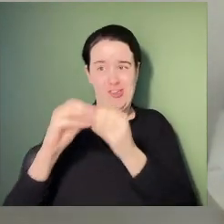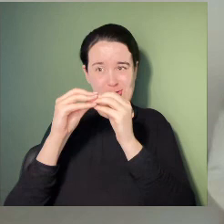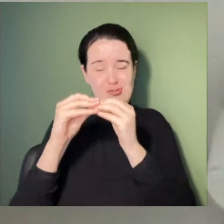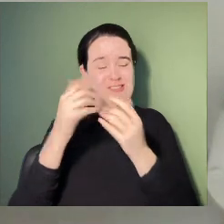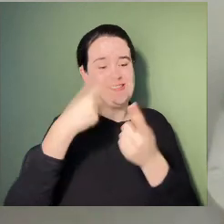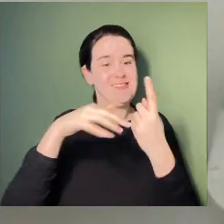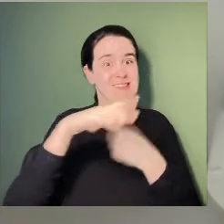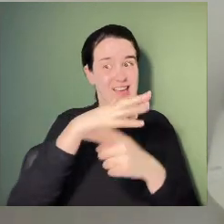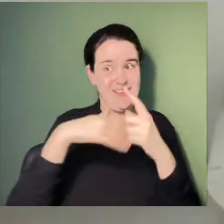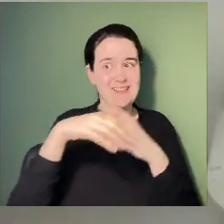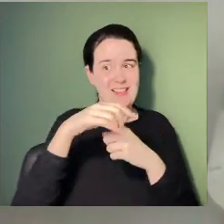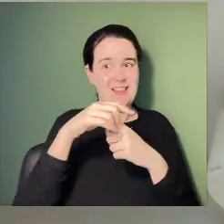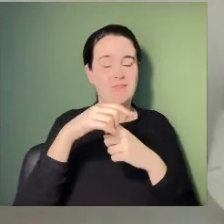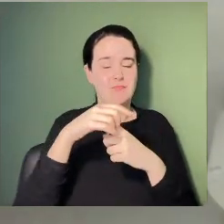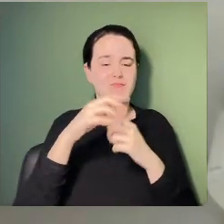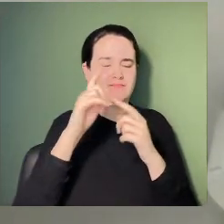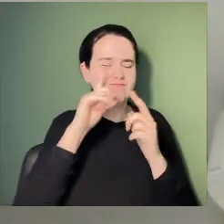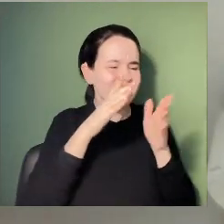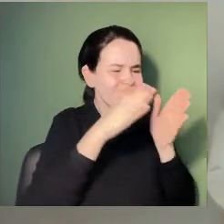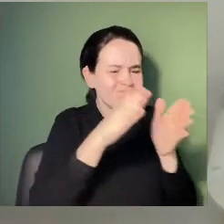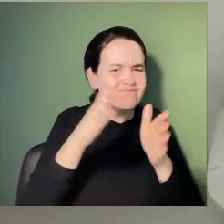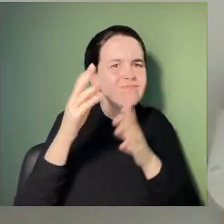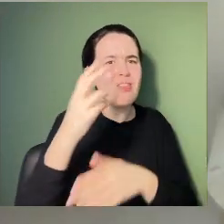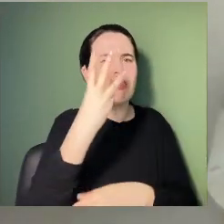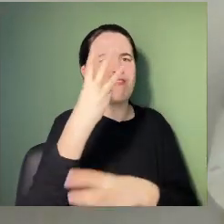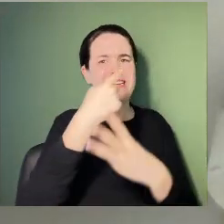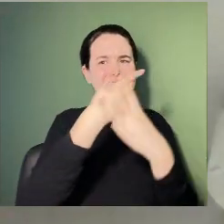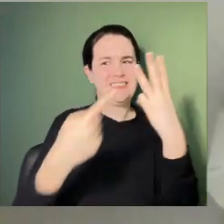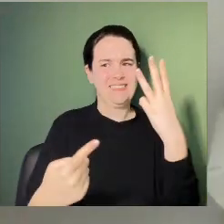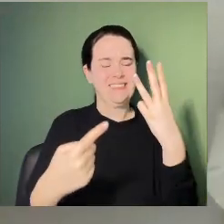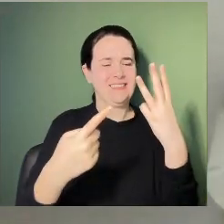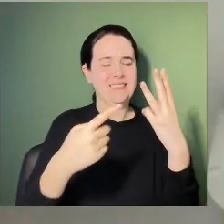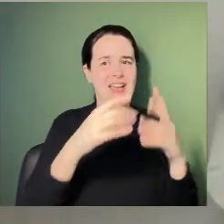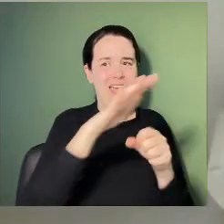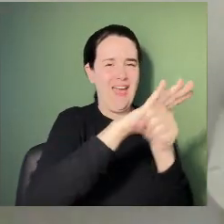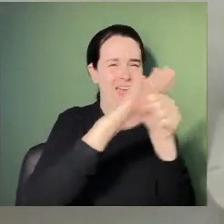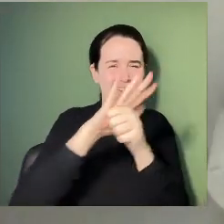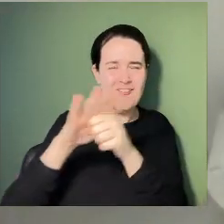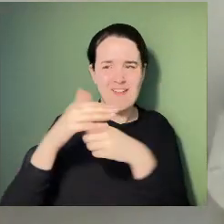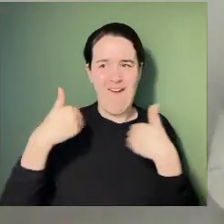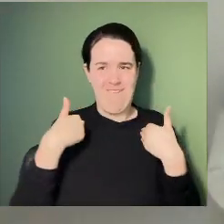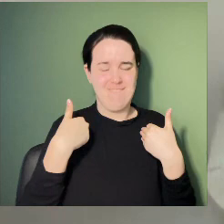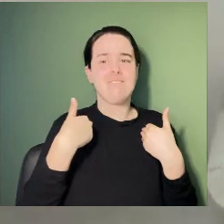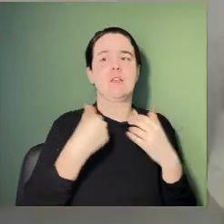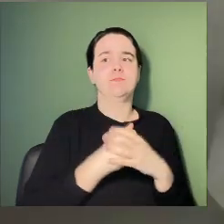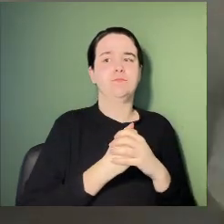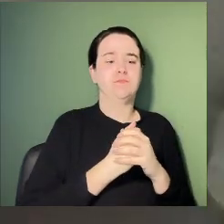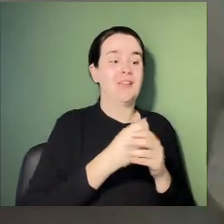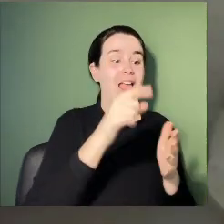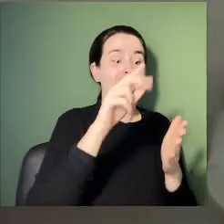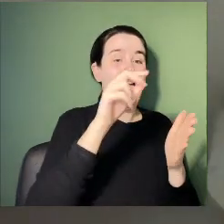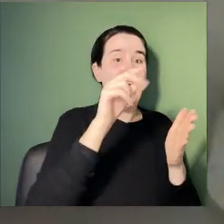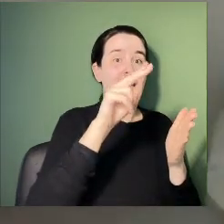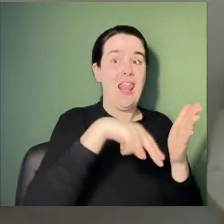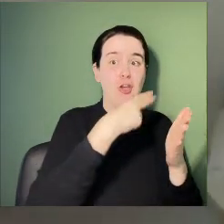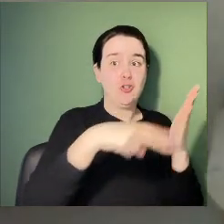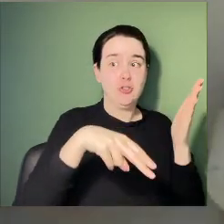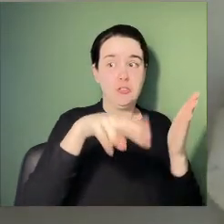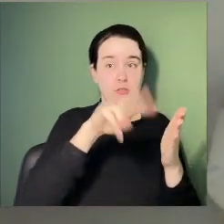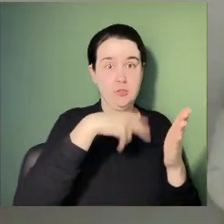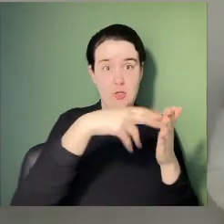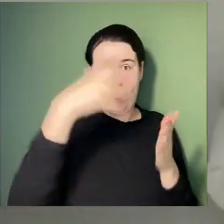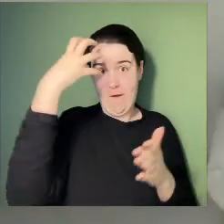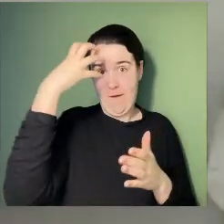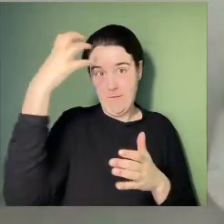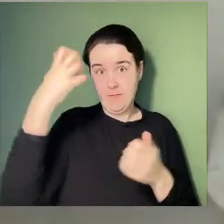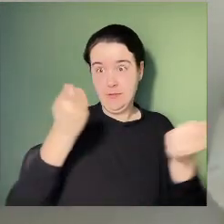Society practice, we work across three thematic areas, which is elections and governance, digital security, and